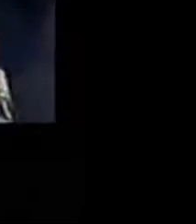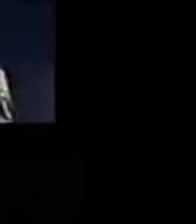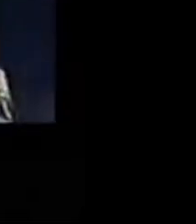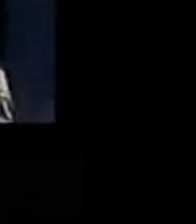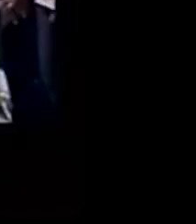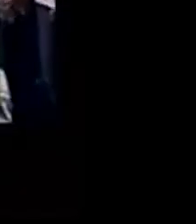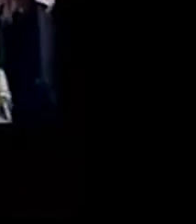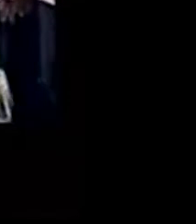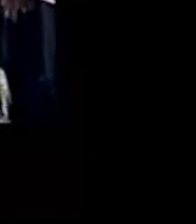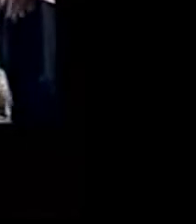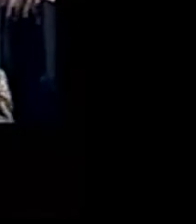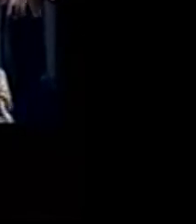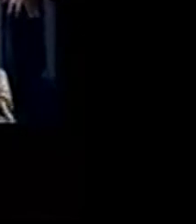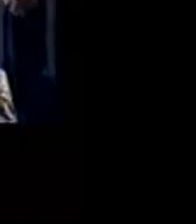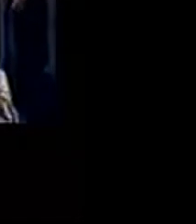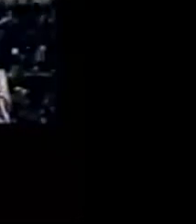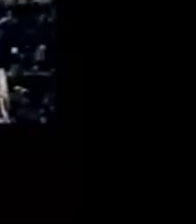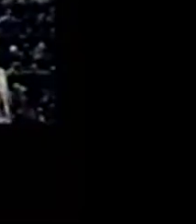foreign